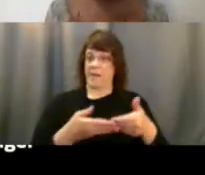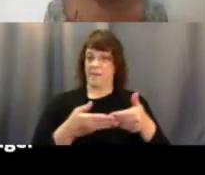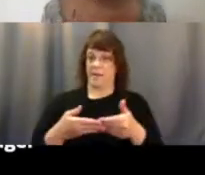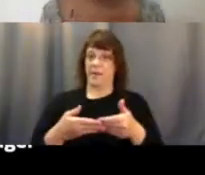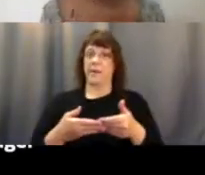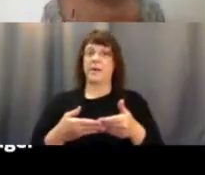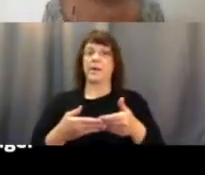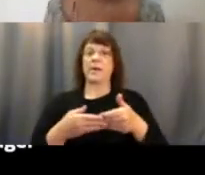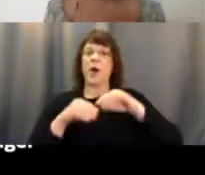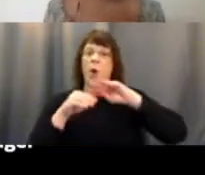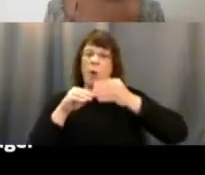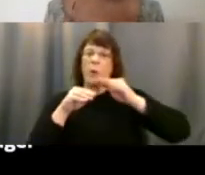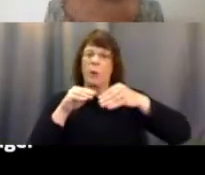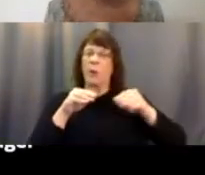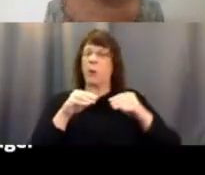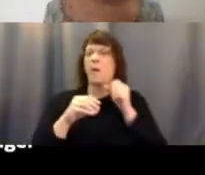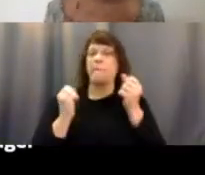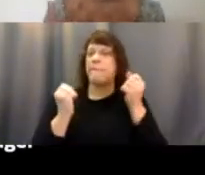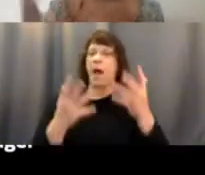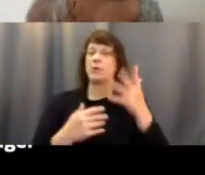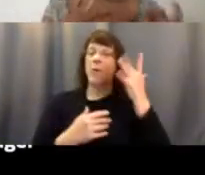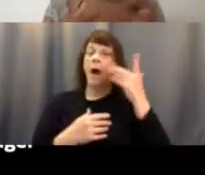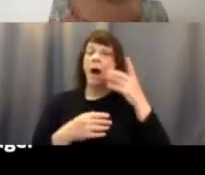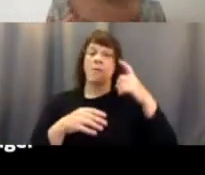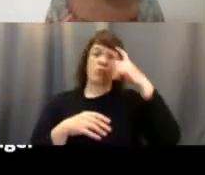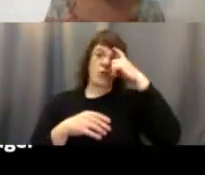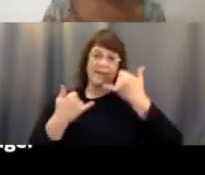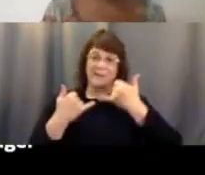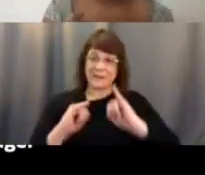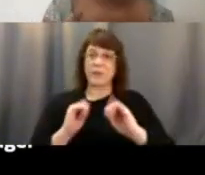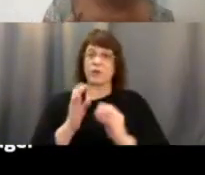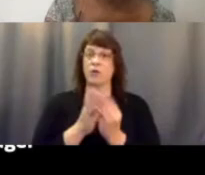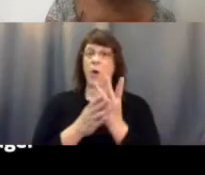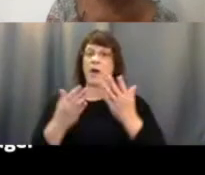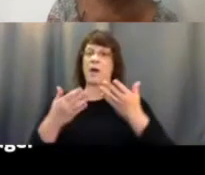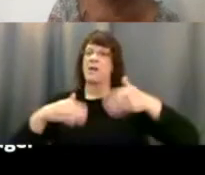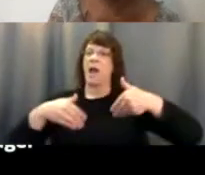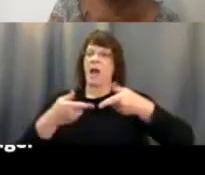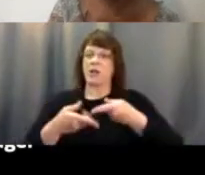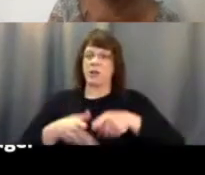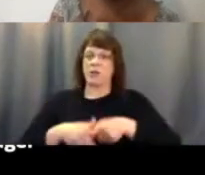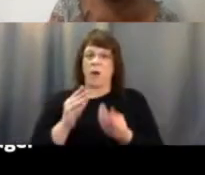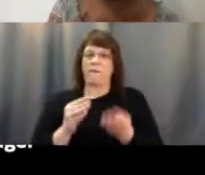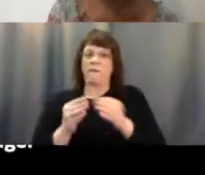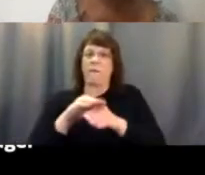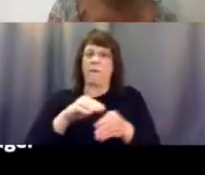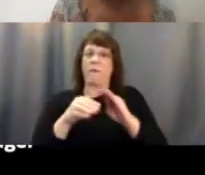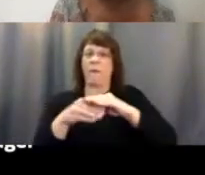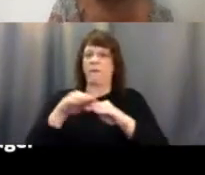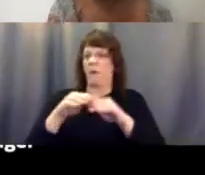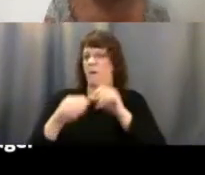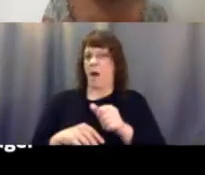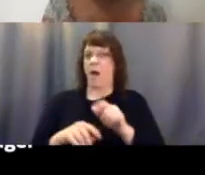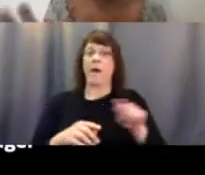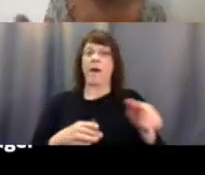defined because the brain is still growing. It hasn't fully folded over as much yet. But as you get older, childhood into teenage